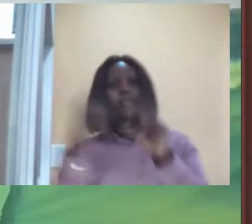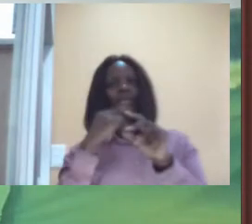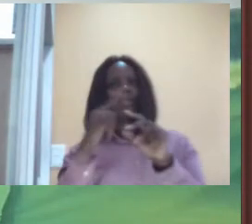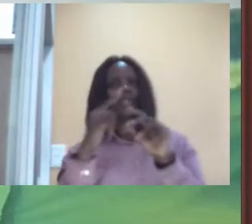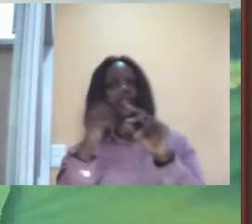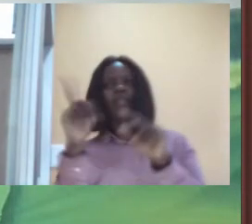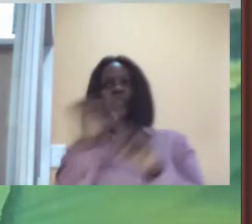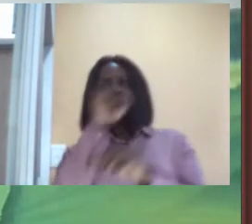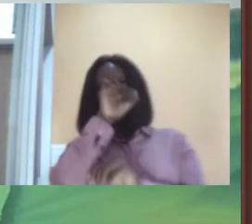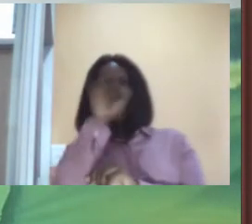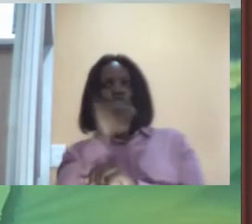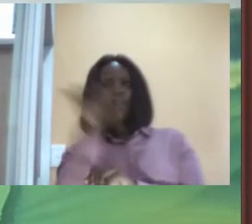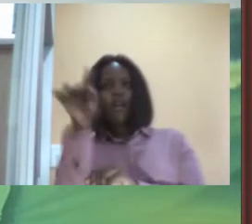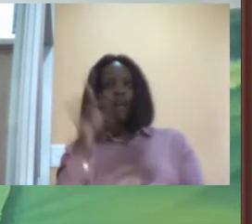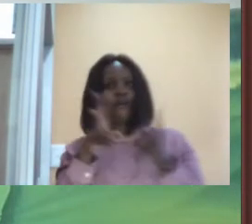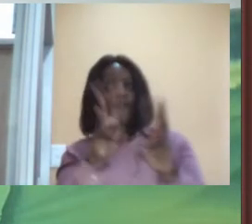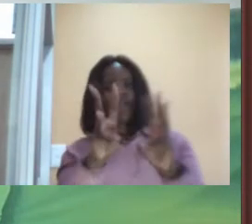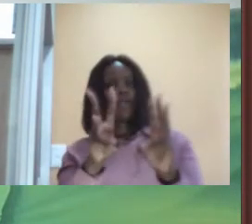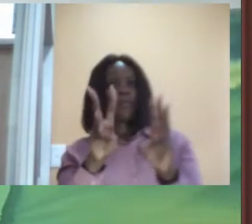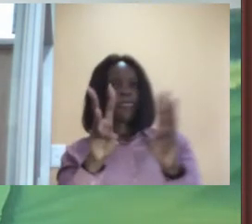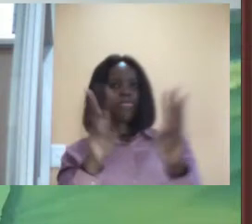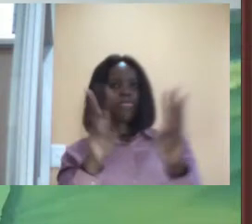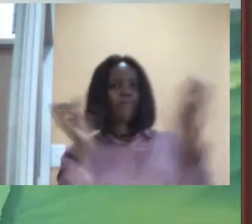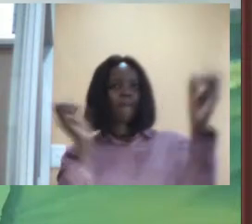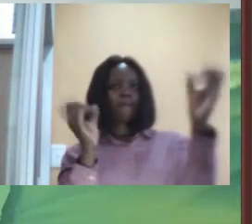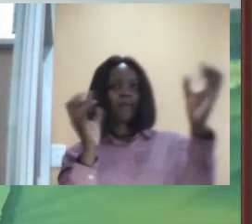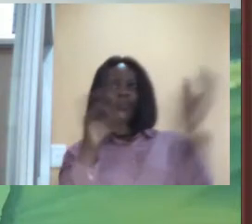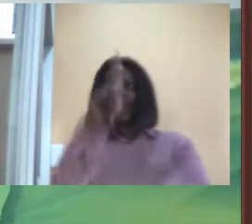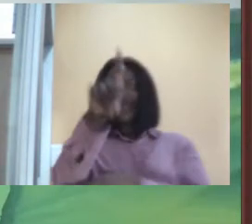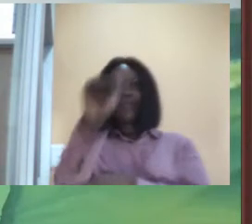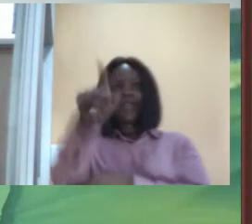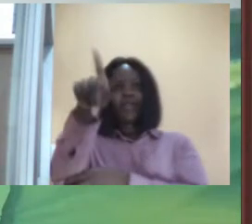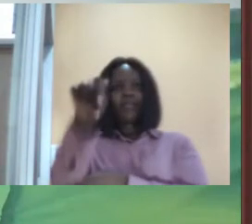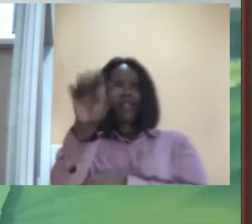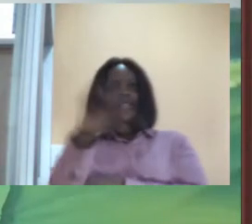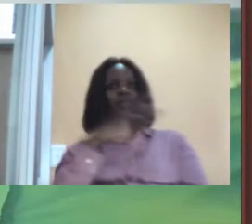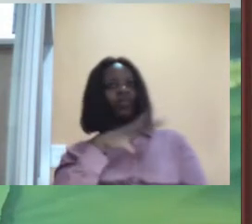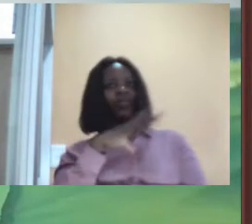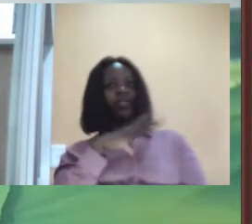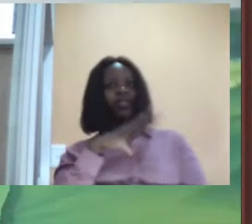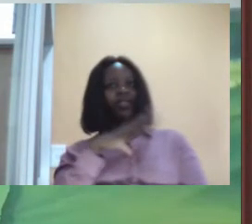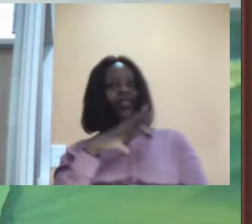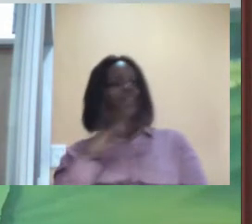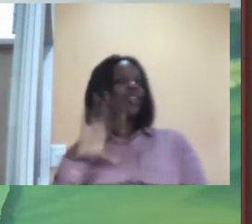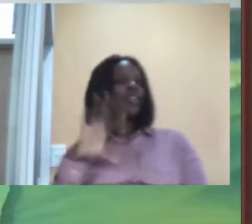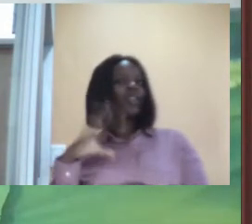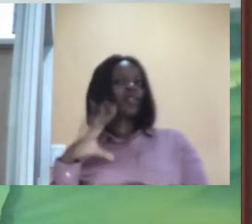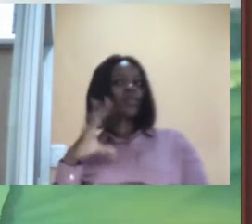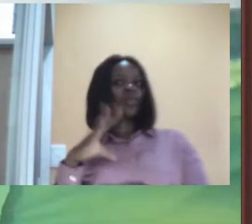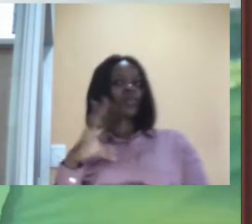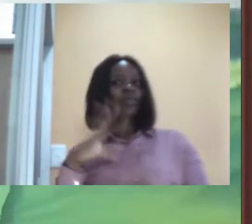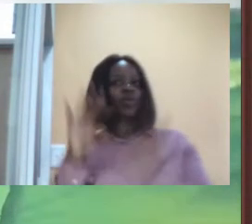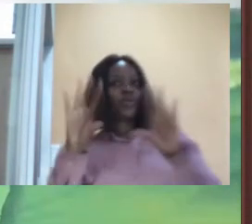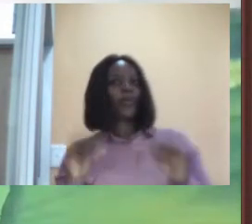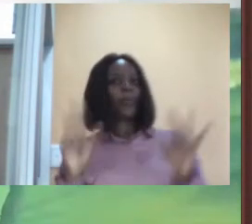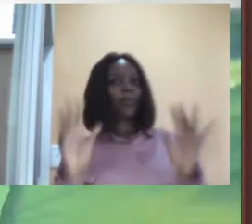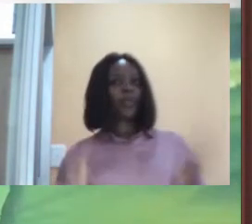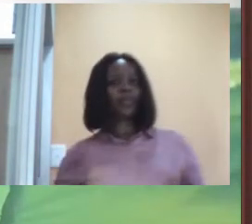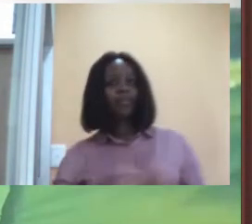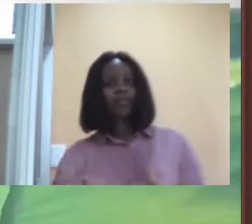honourable in the speaking of Papas. Then that was it, and that's where I stopped.